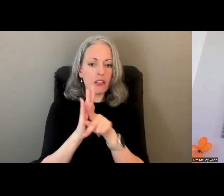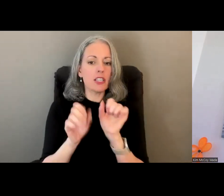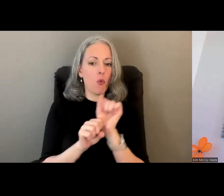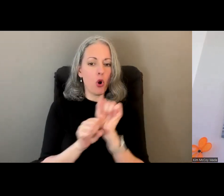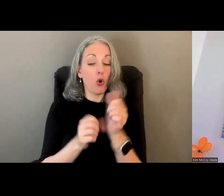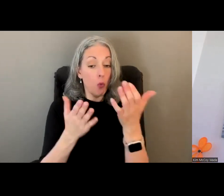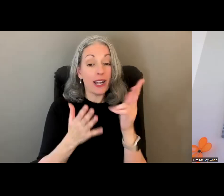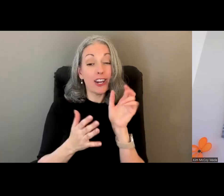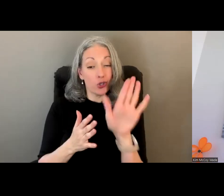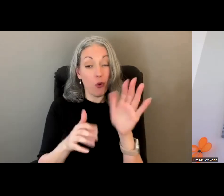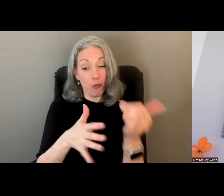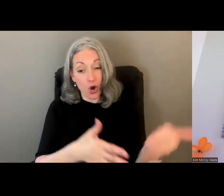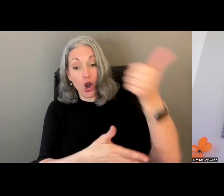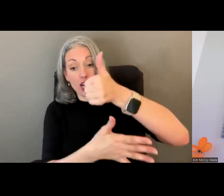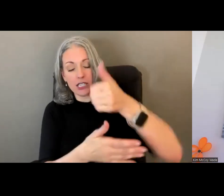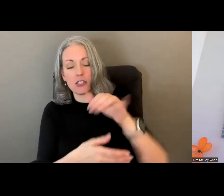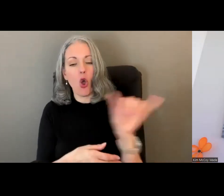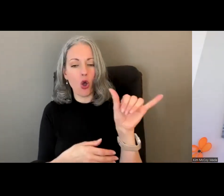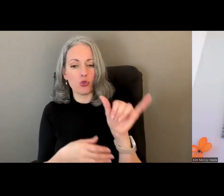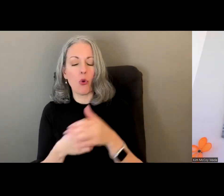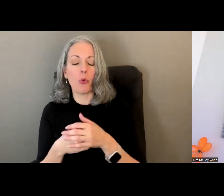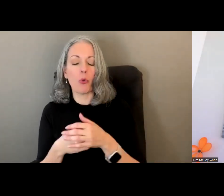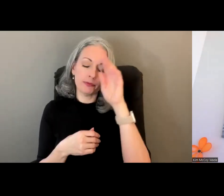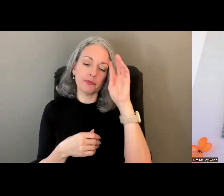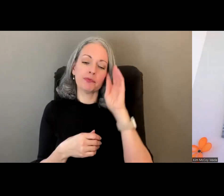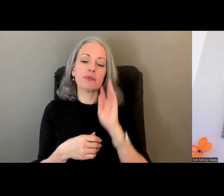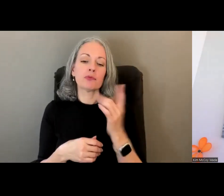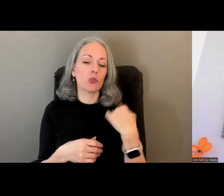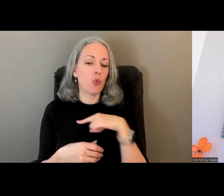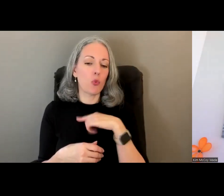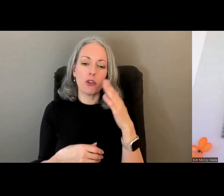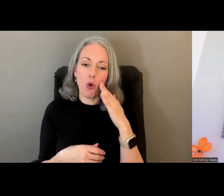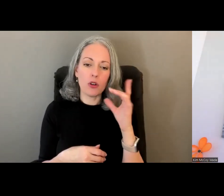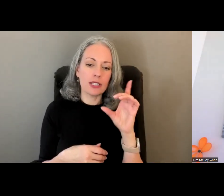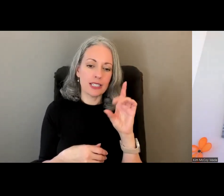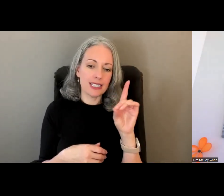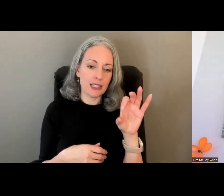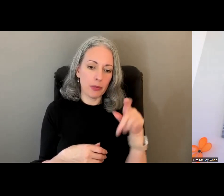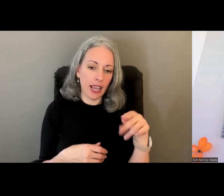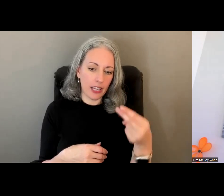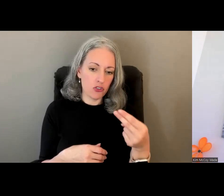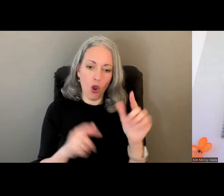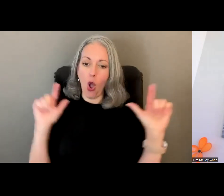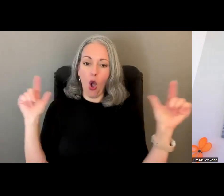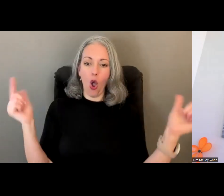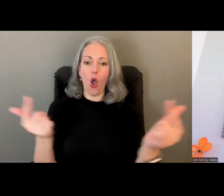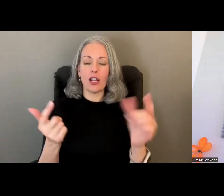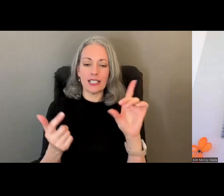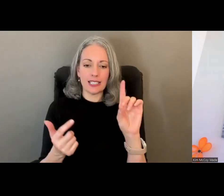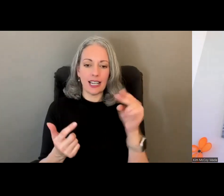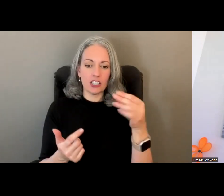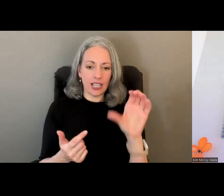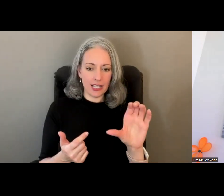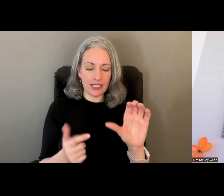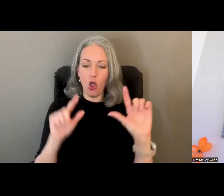also, as Susan knows better than me, and CDPH and agency and everybody I see around this all DHCS, all